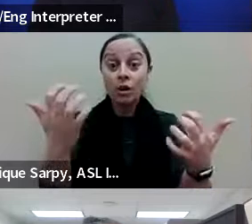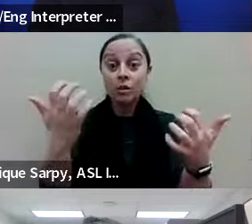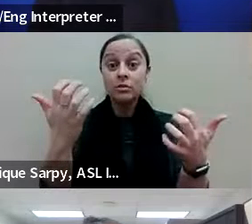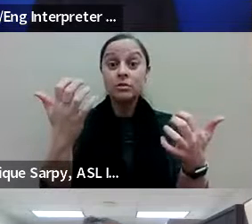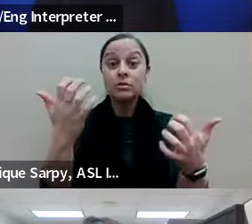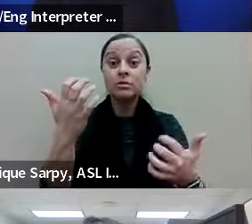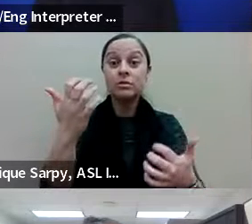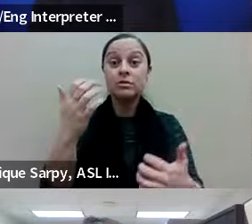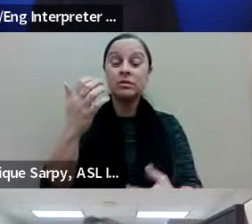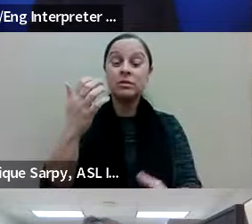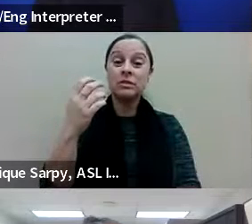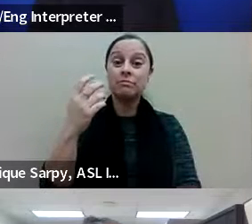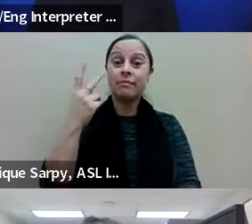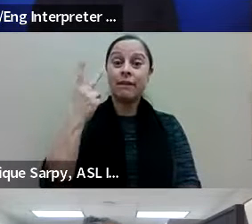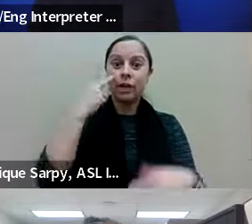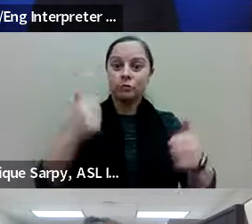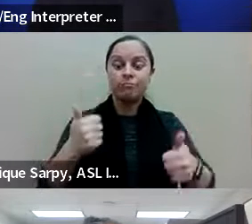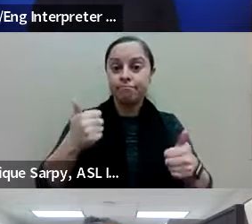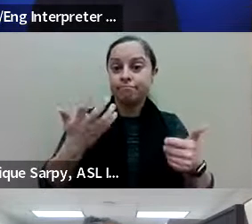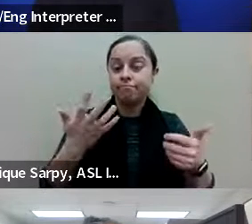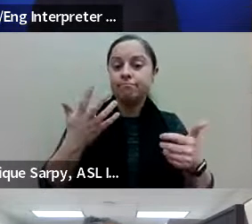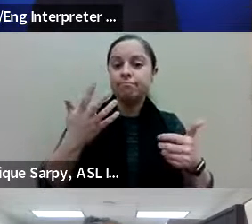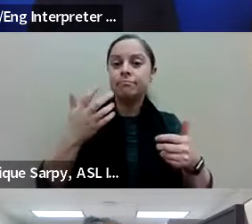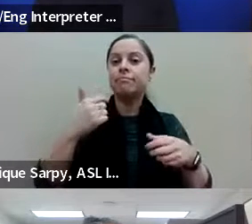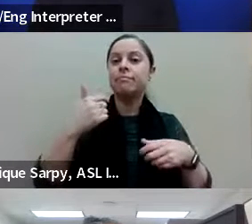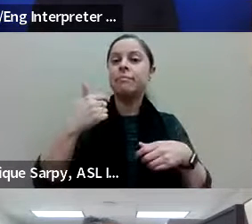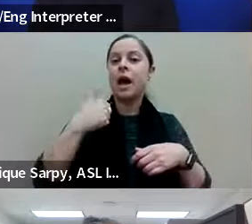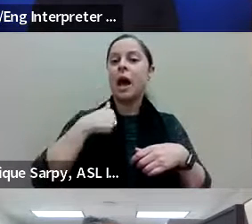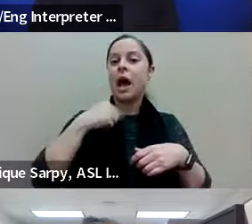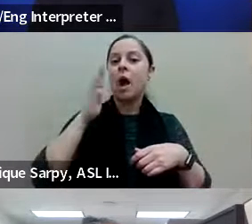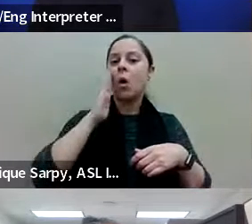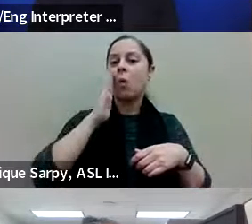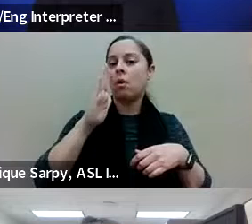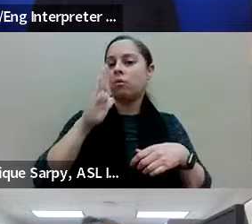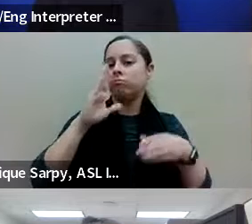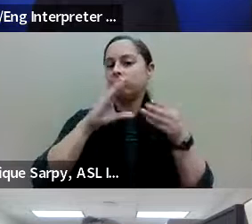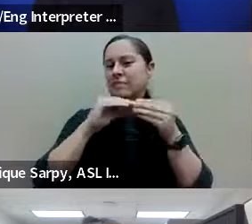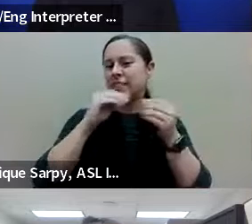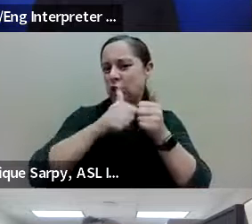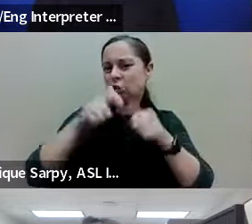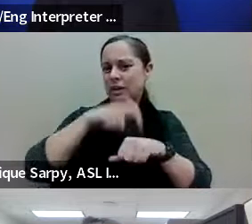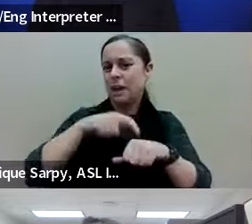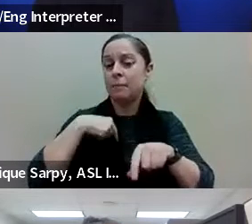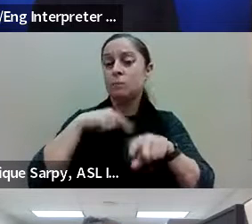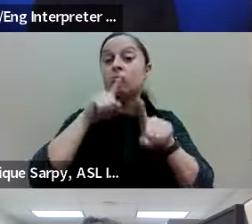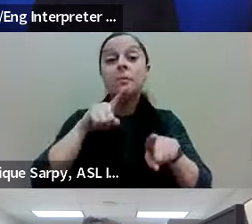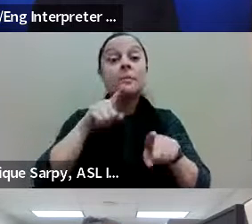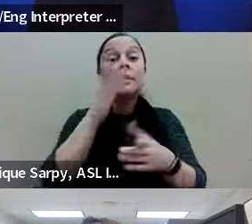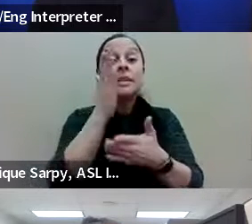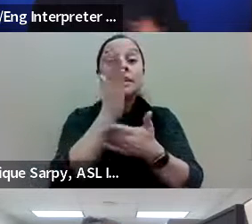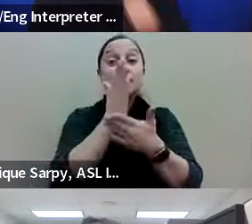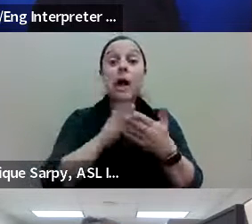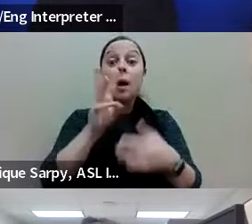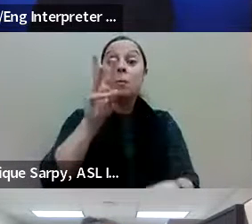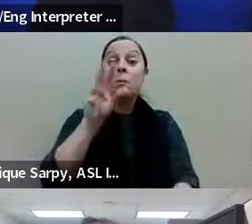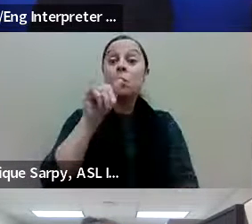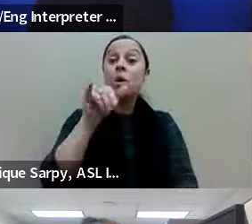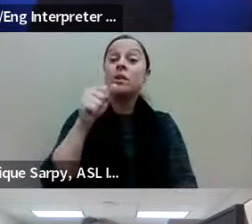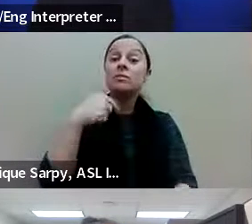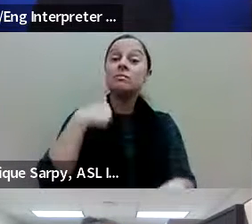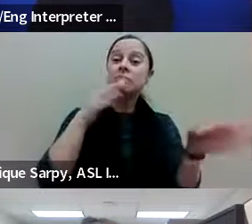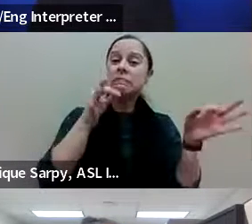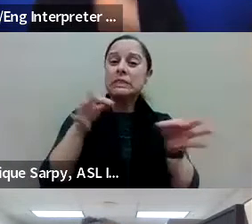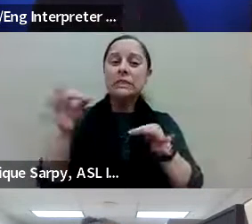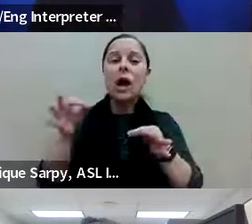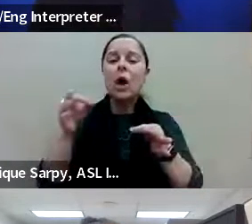I'll just announce myself each time I respond. Some ways in which I decide what I will